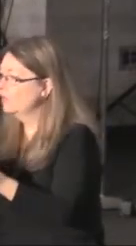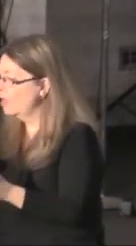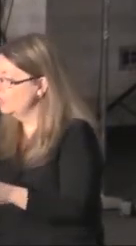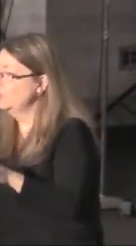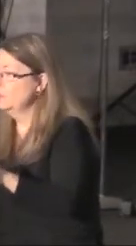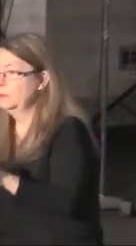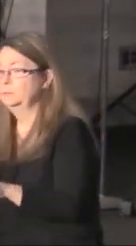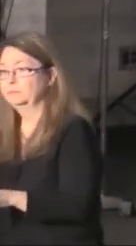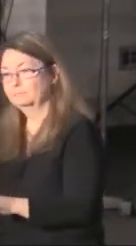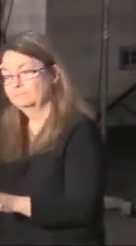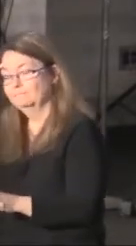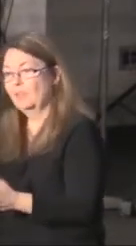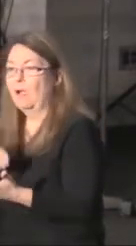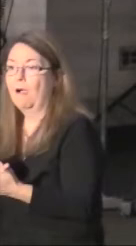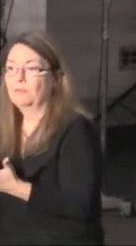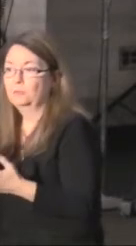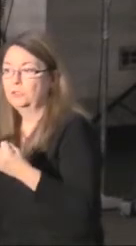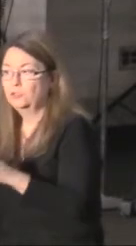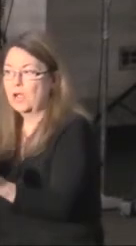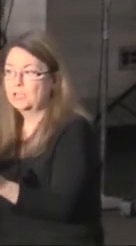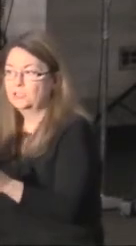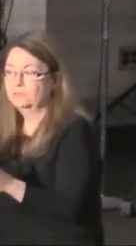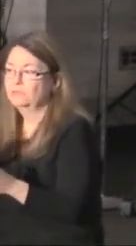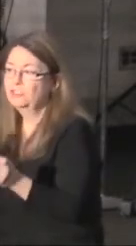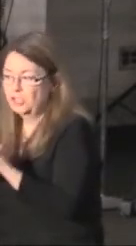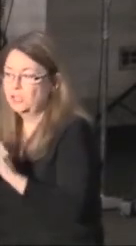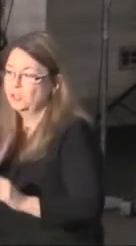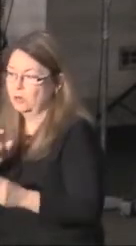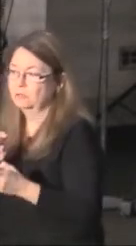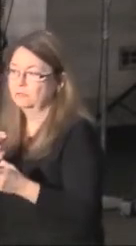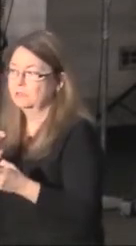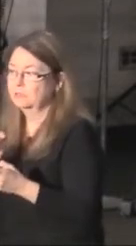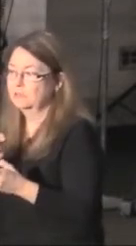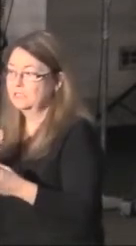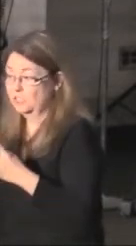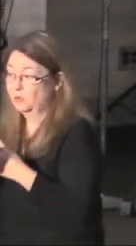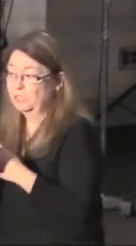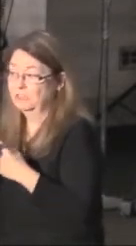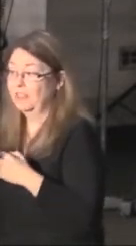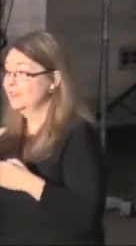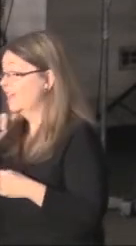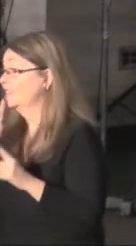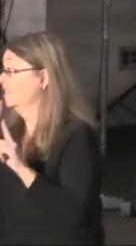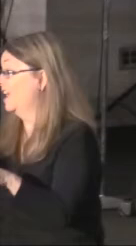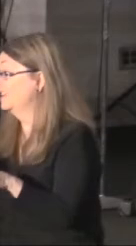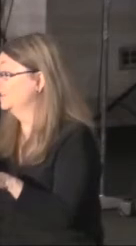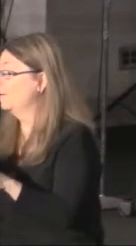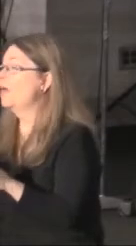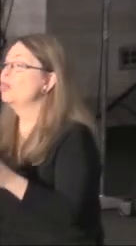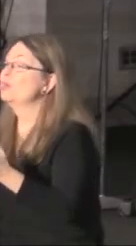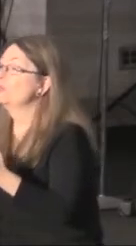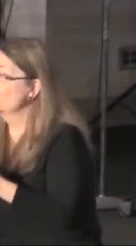like this. So often we try to change our circumstances, but that's really not the answer. The answer is through